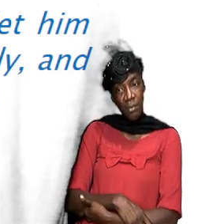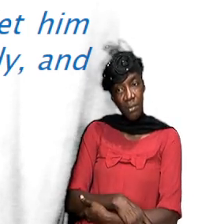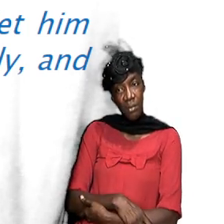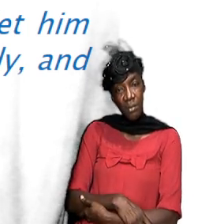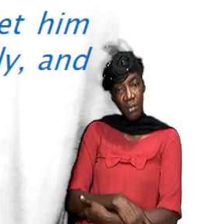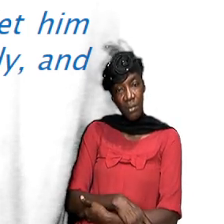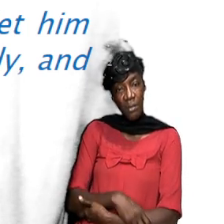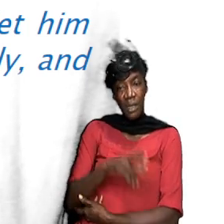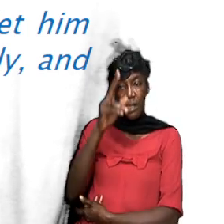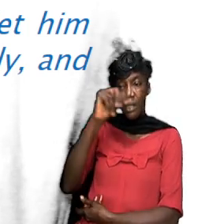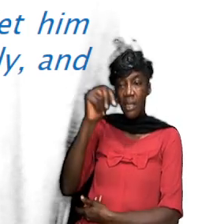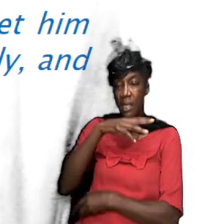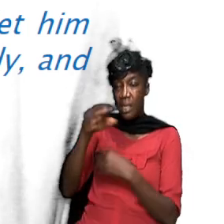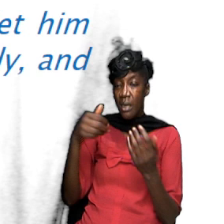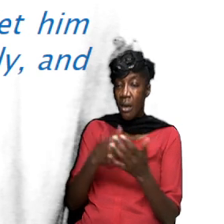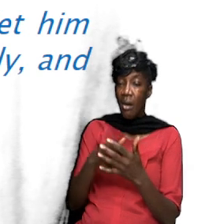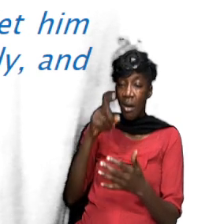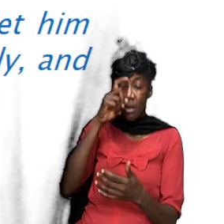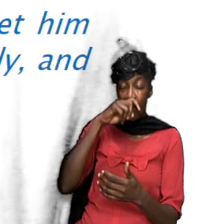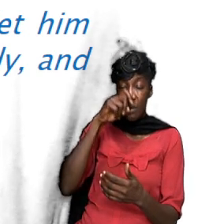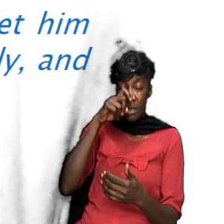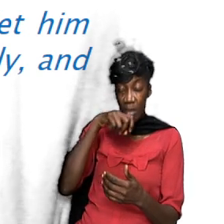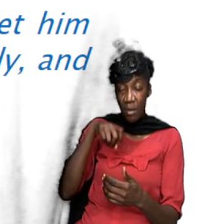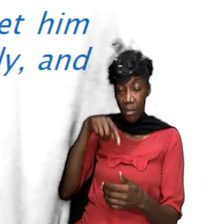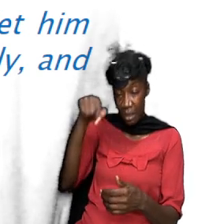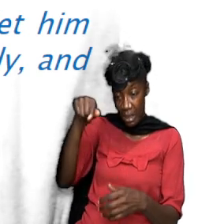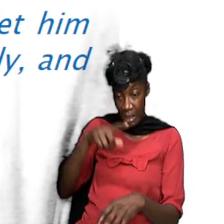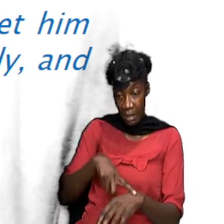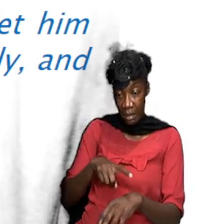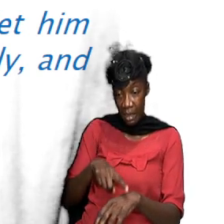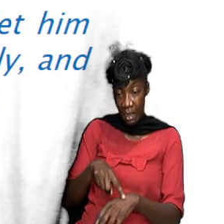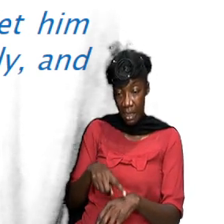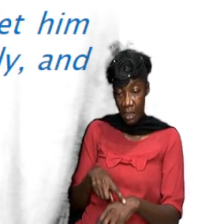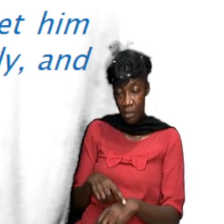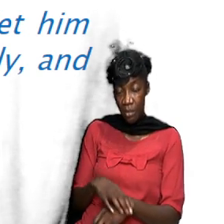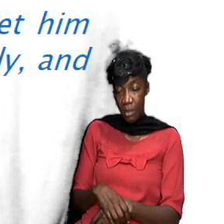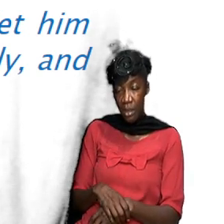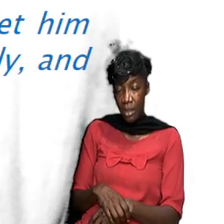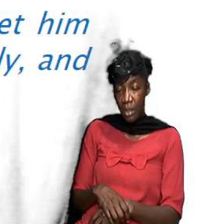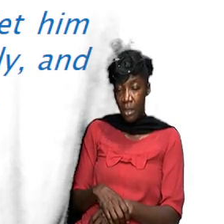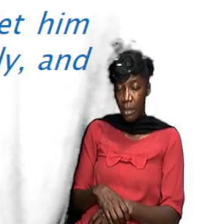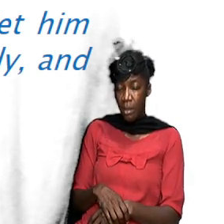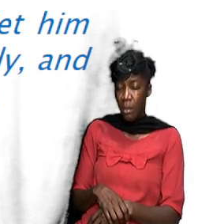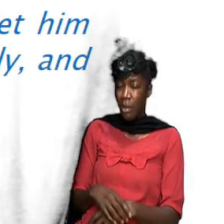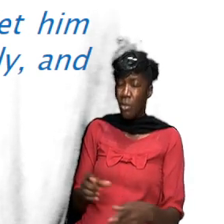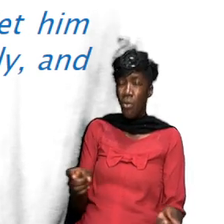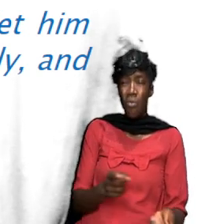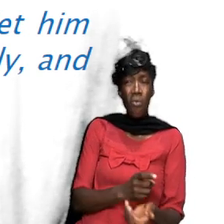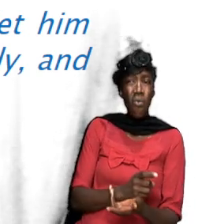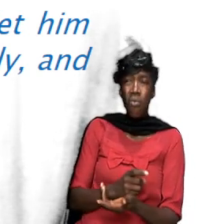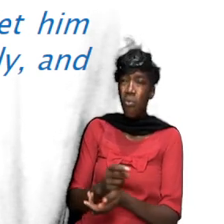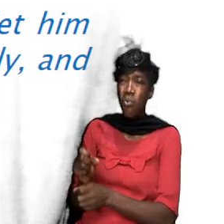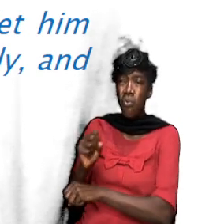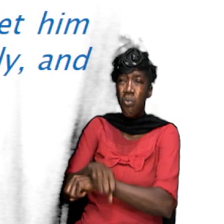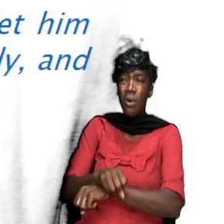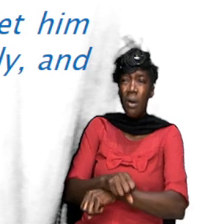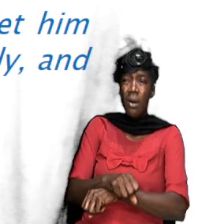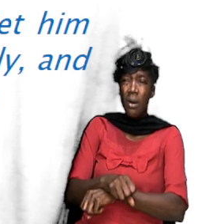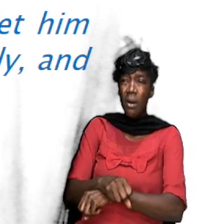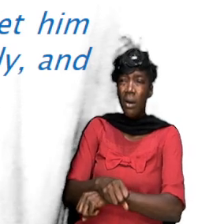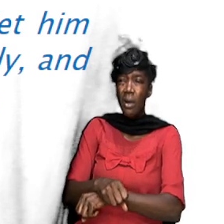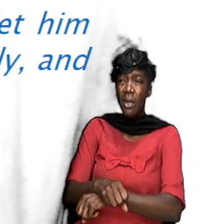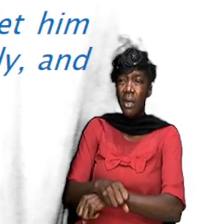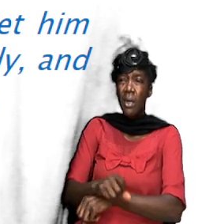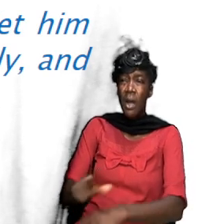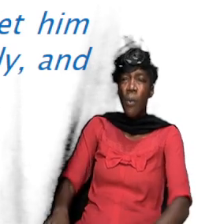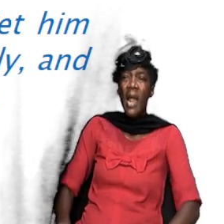We need all the wisdom we can get in this time to deal with the life decisions, to deal with the